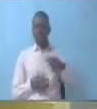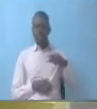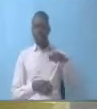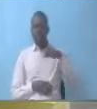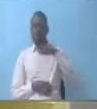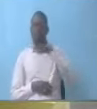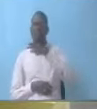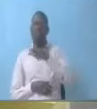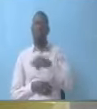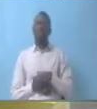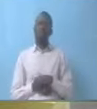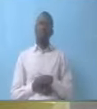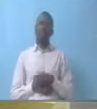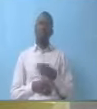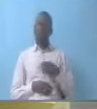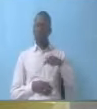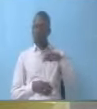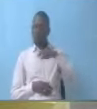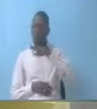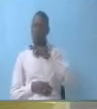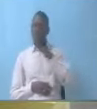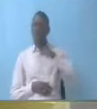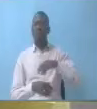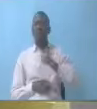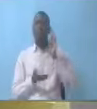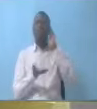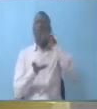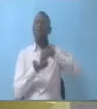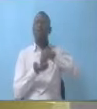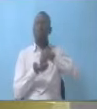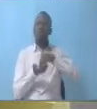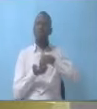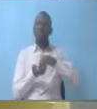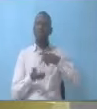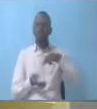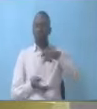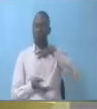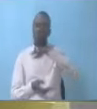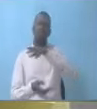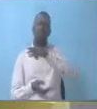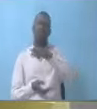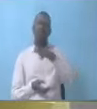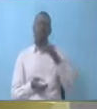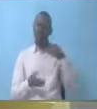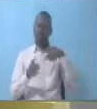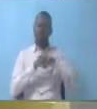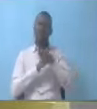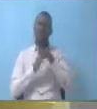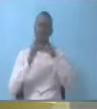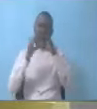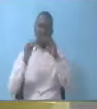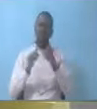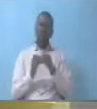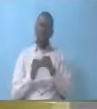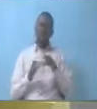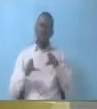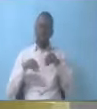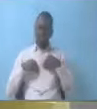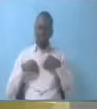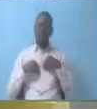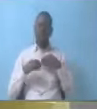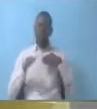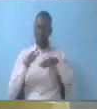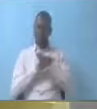State House. Dama dox sax duguma auto de digo dagge mbedd Hill Street be State House yep ci Banjul. They were expecting to allow me. When I reached Mama